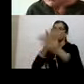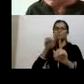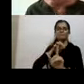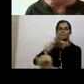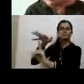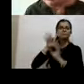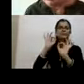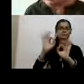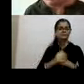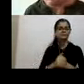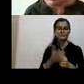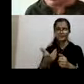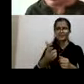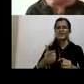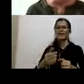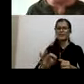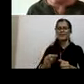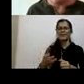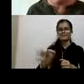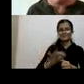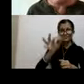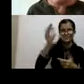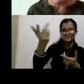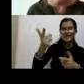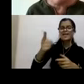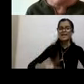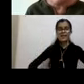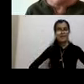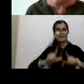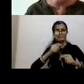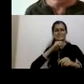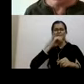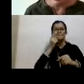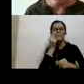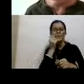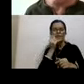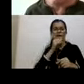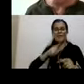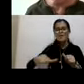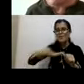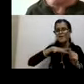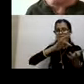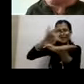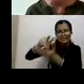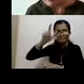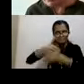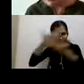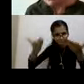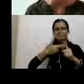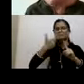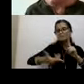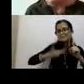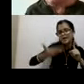And this is where the future lies, right? So these are our local users. These are the boys from the local area that we've trained. These are the women